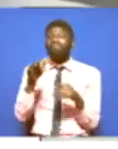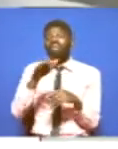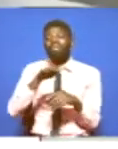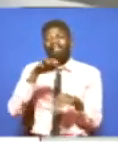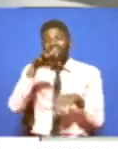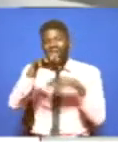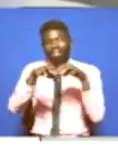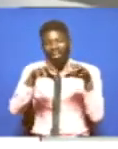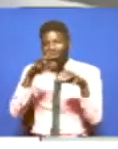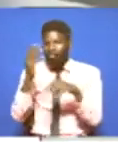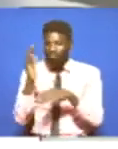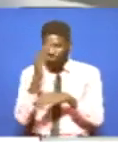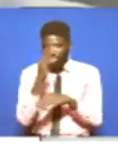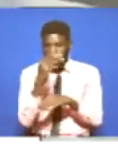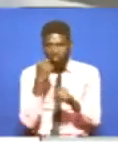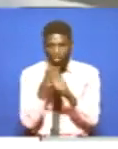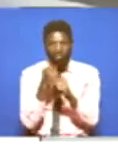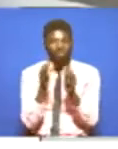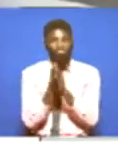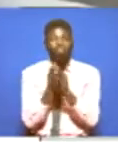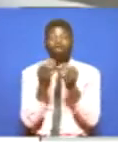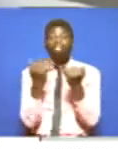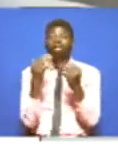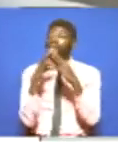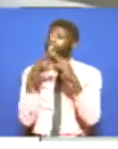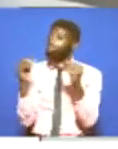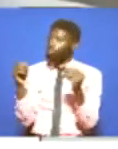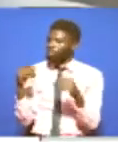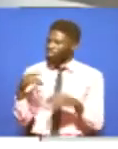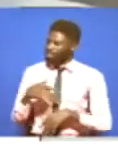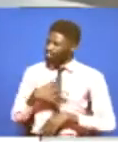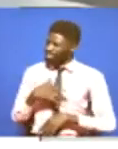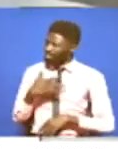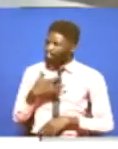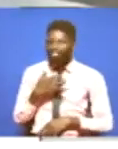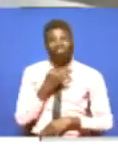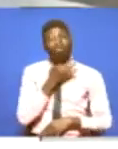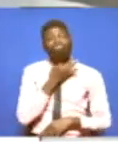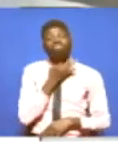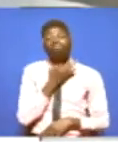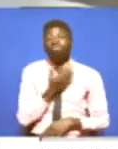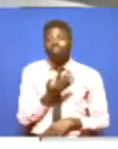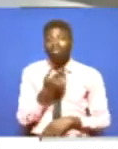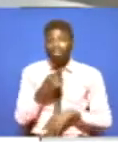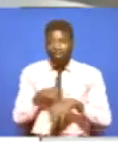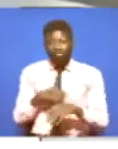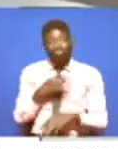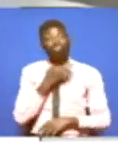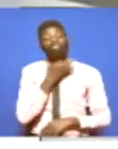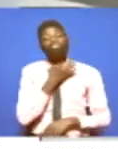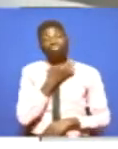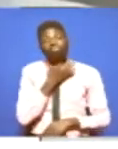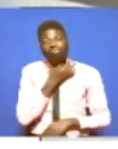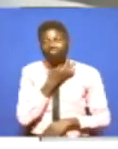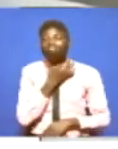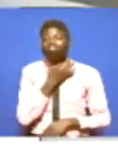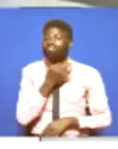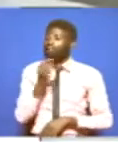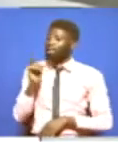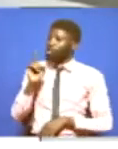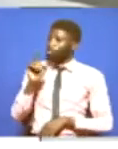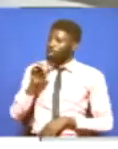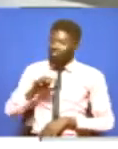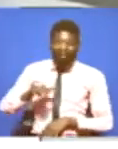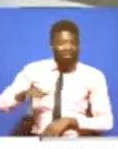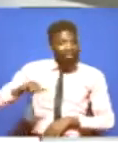Right. And now that he has missed, I got interested. And getting interested, all over Nairobi and